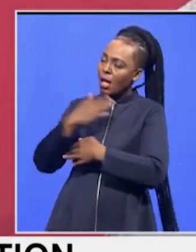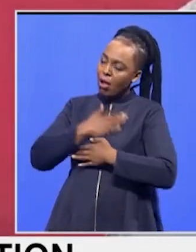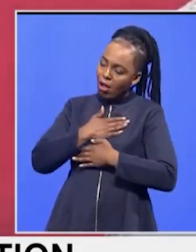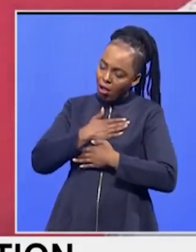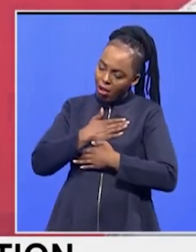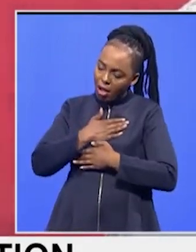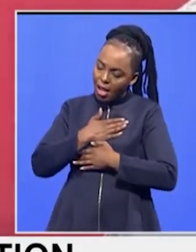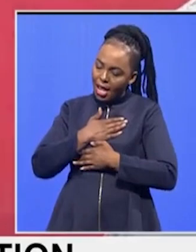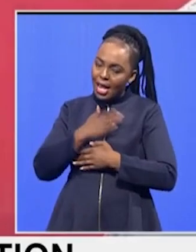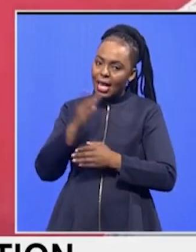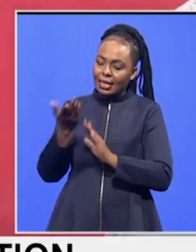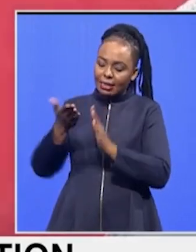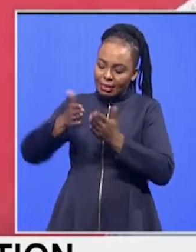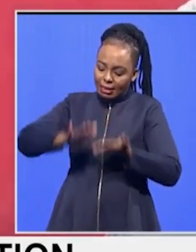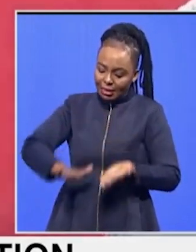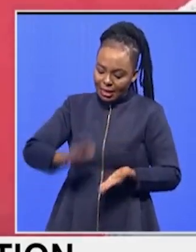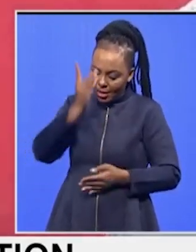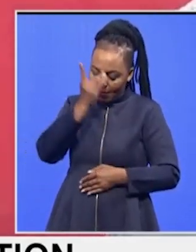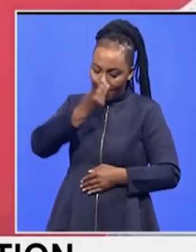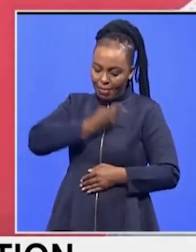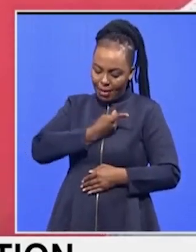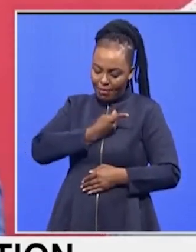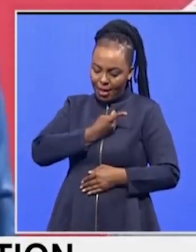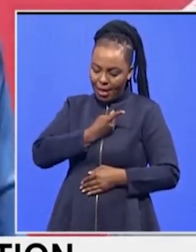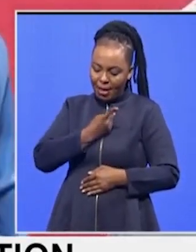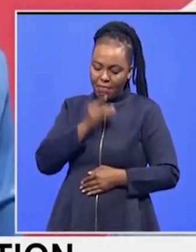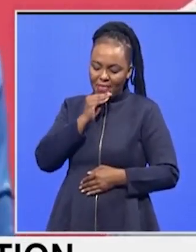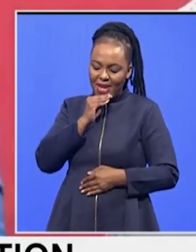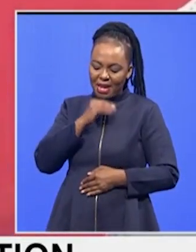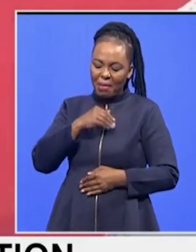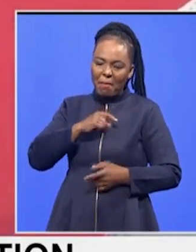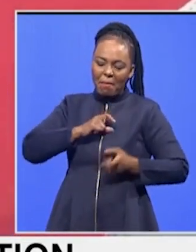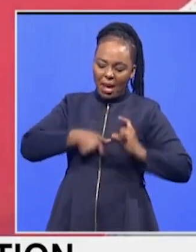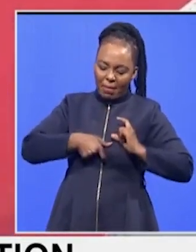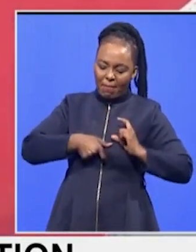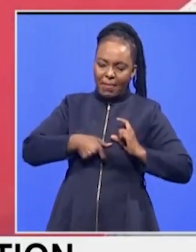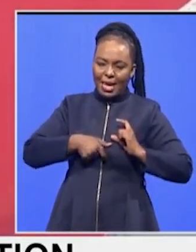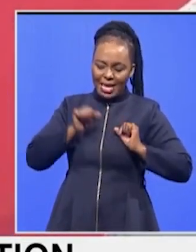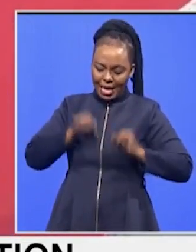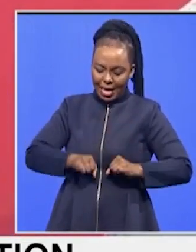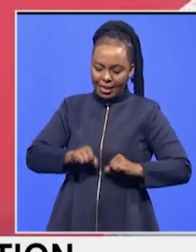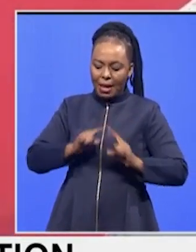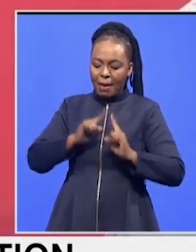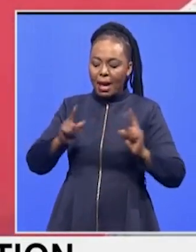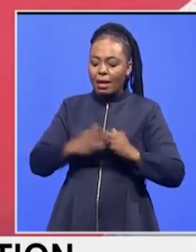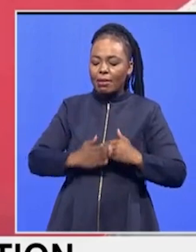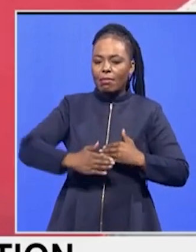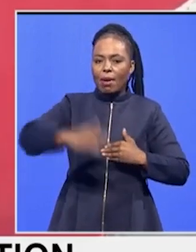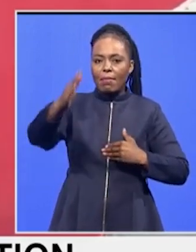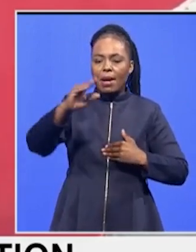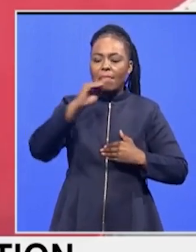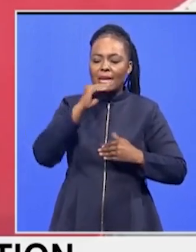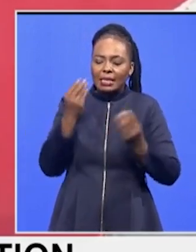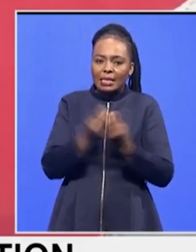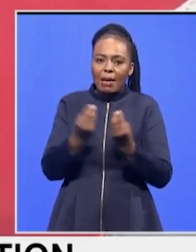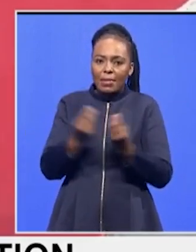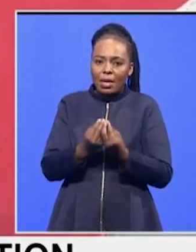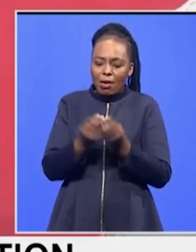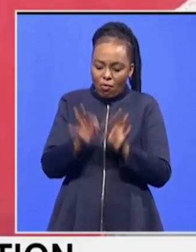was not in vain. My daughter's life meant something. And although she didn't live a long